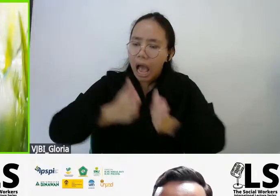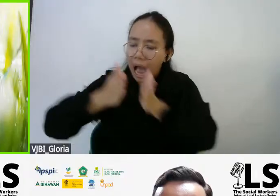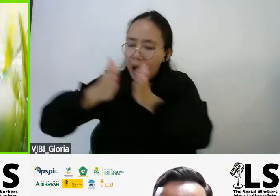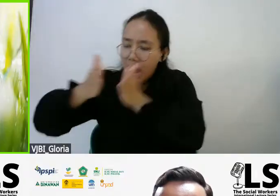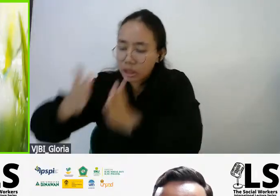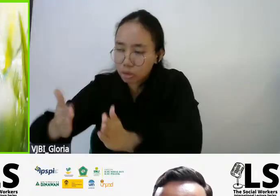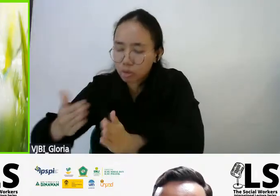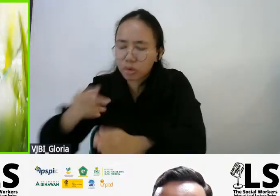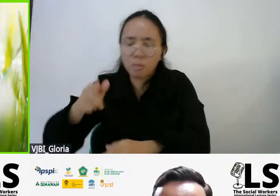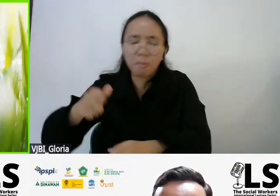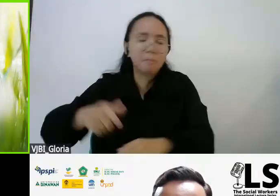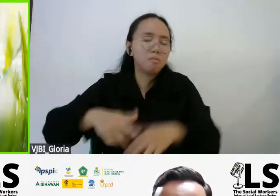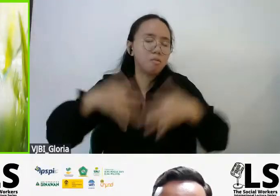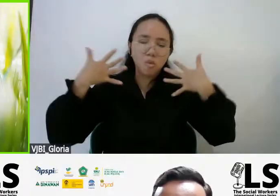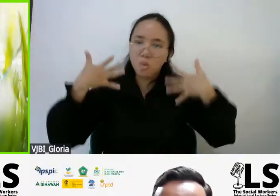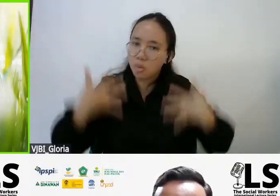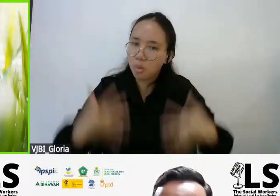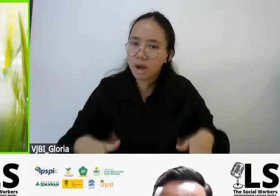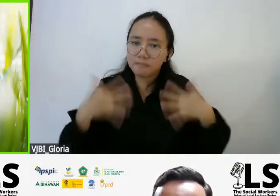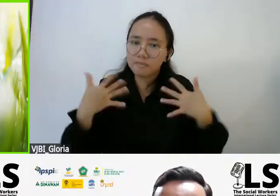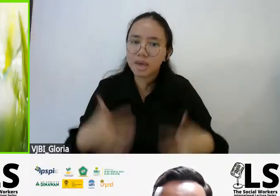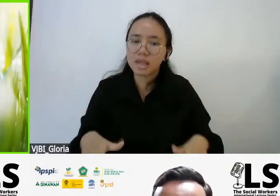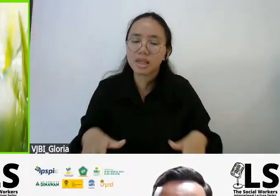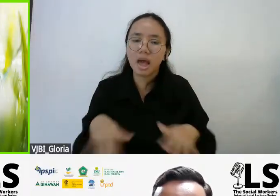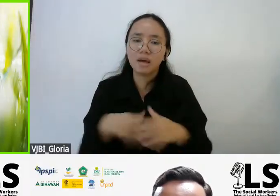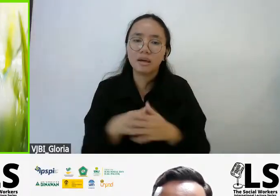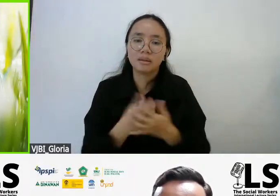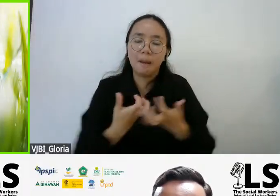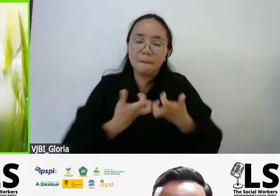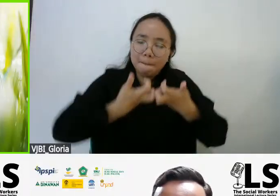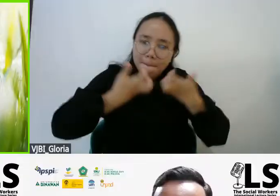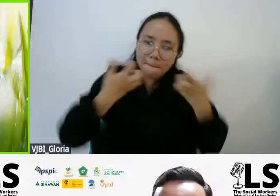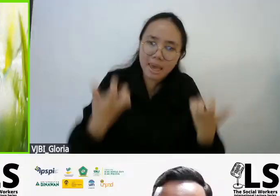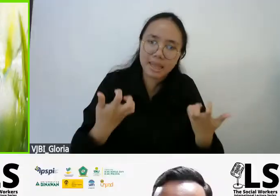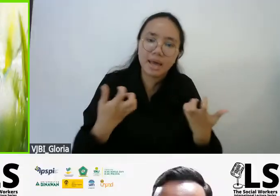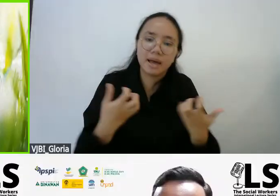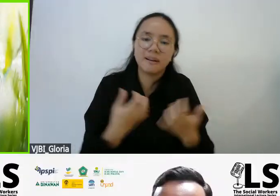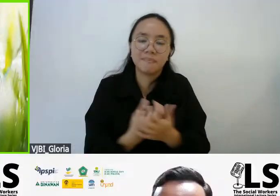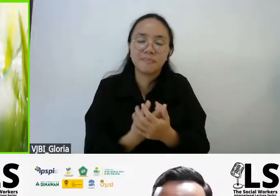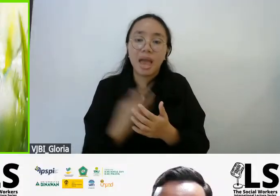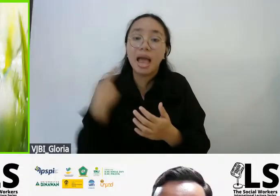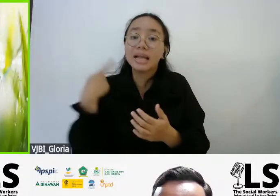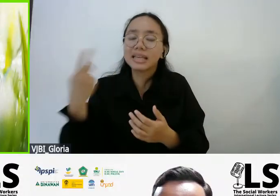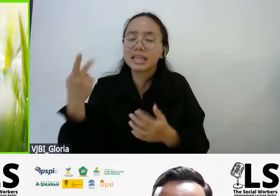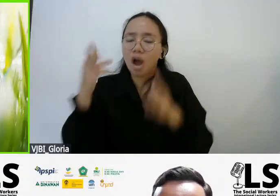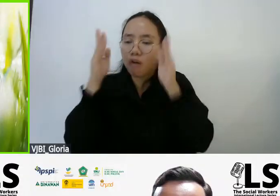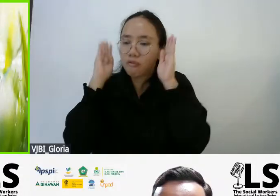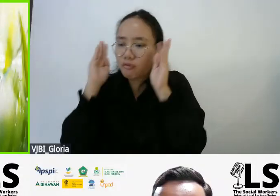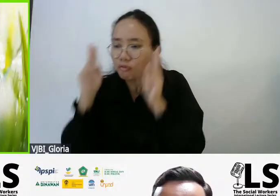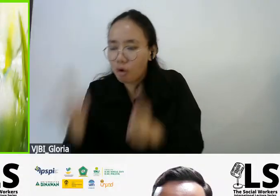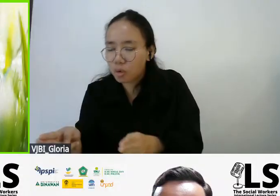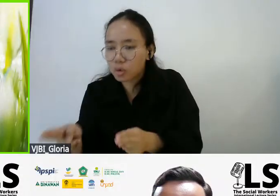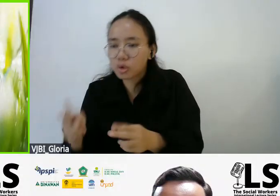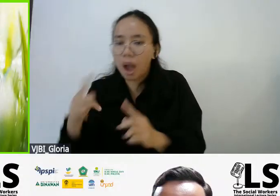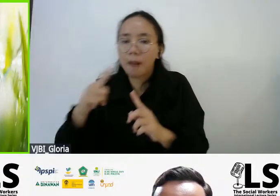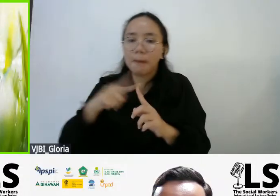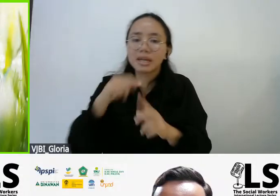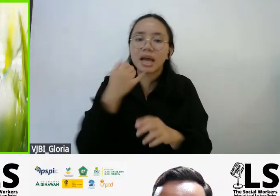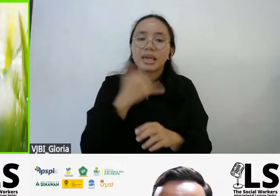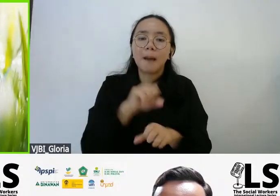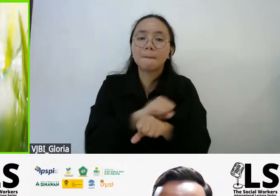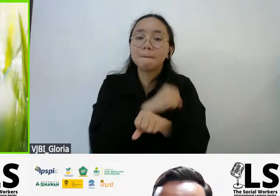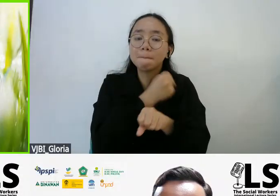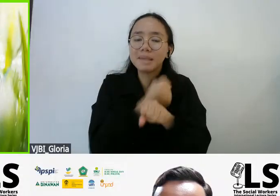other things, but focus on the things you have control. So many of our social work clients